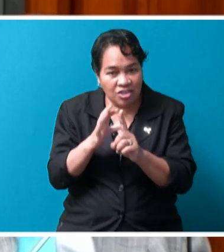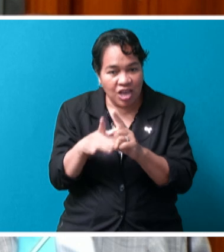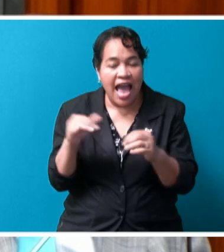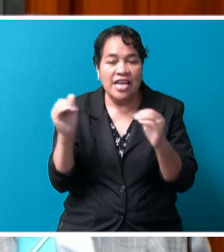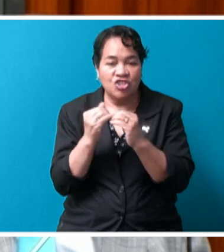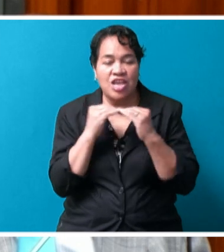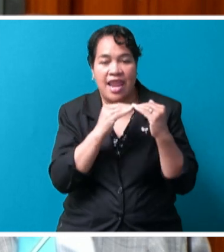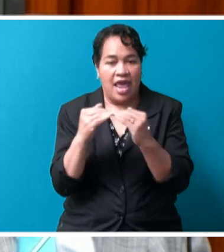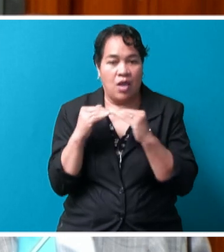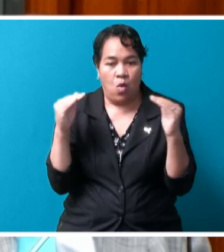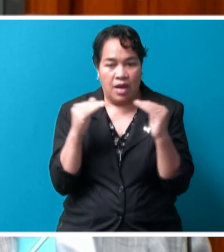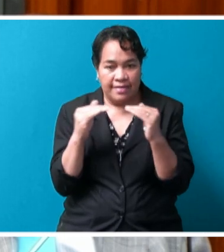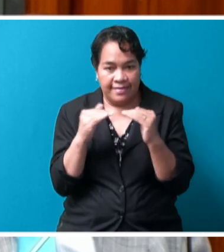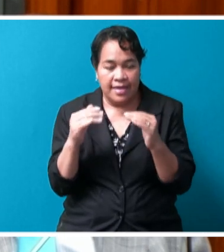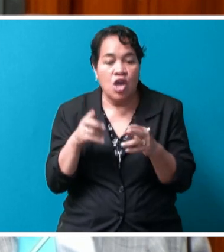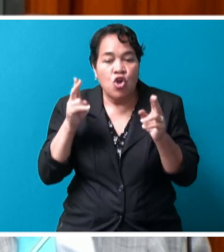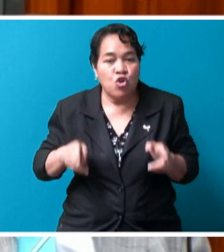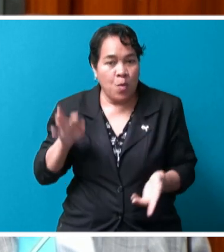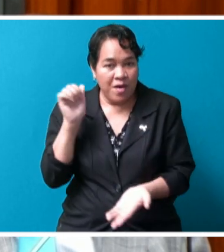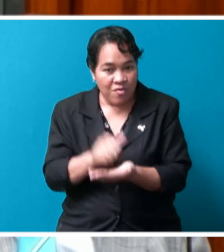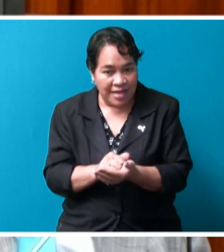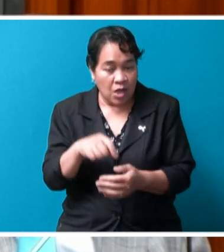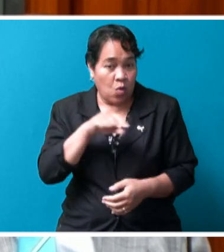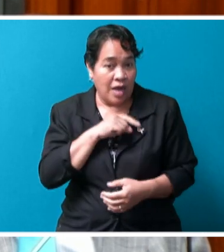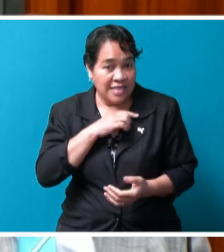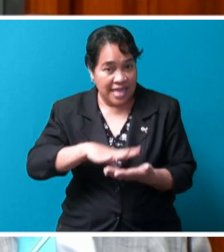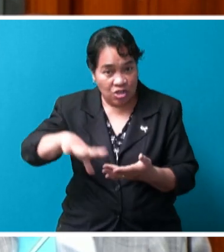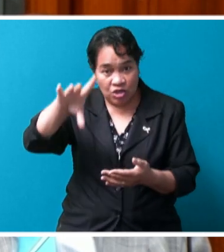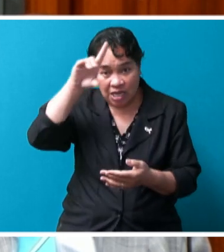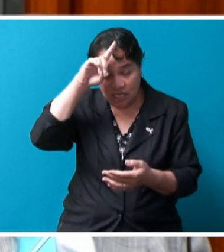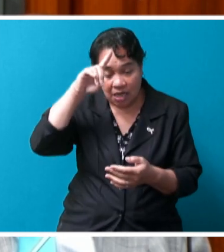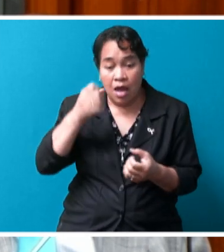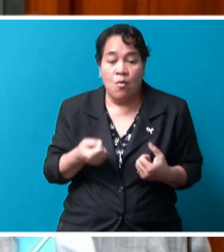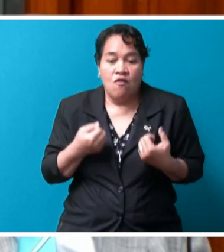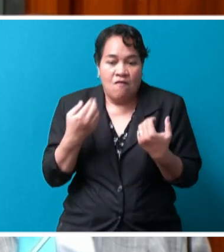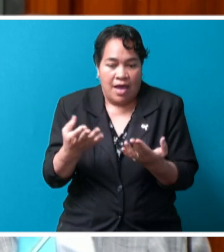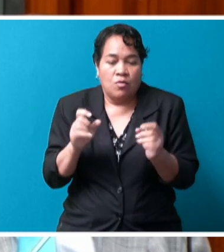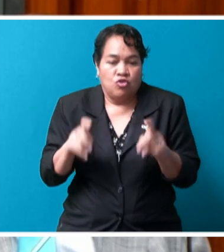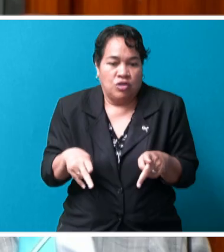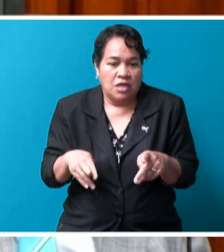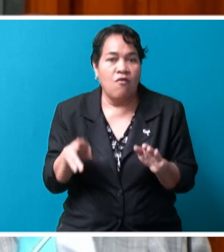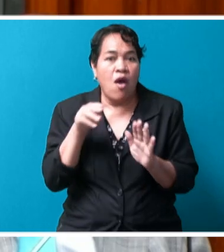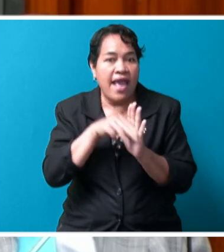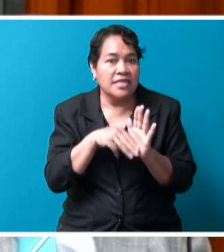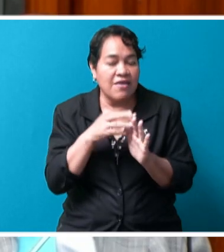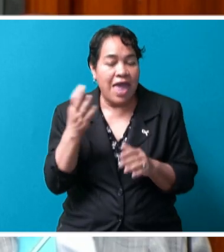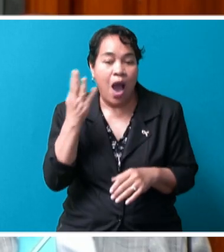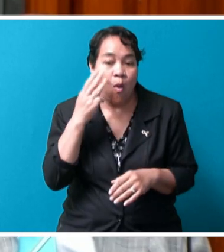equality, human rights, and quality education provides opportunities for HIV awareness and